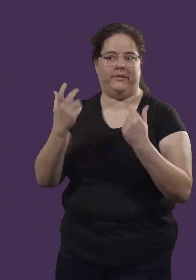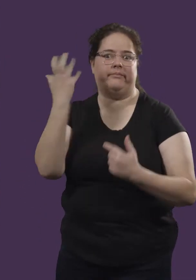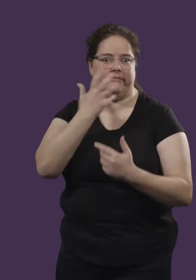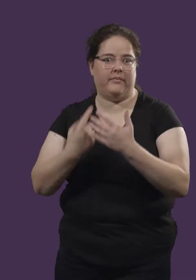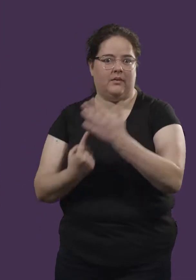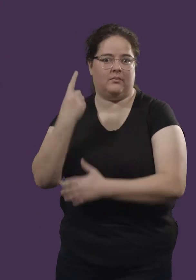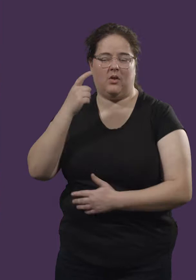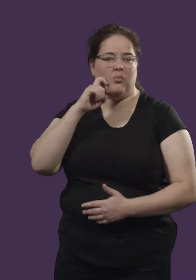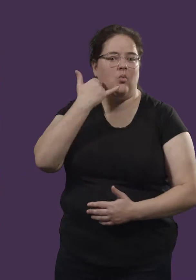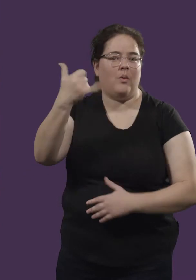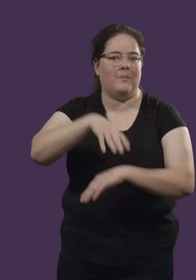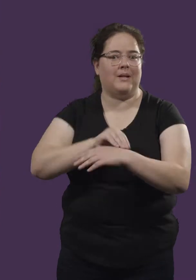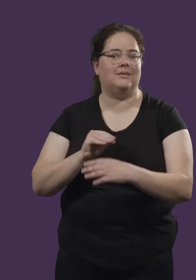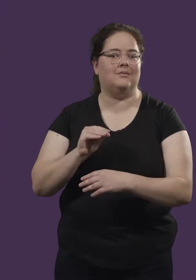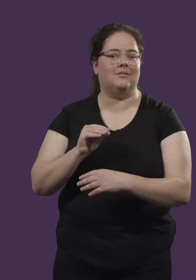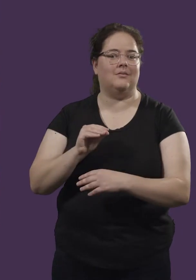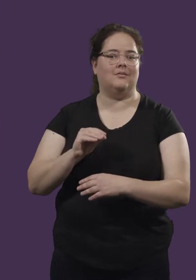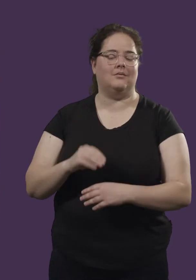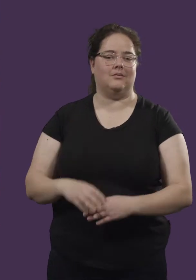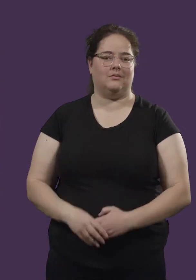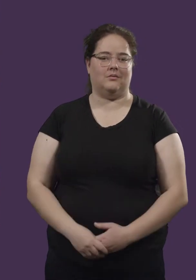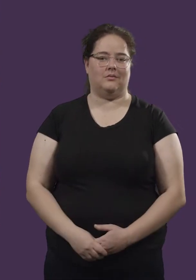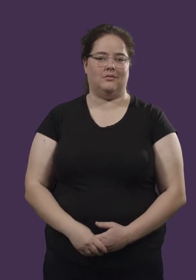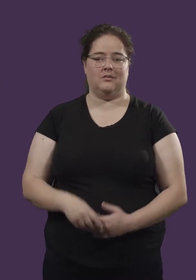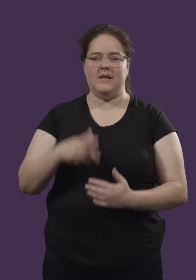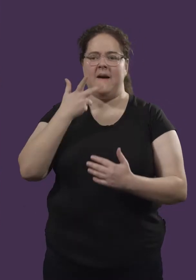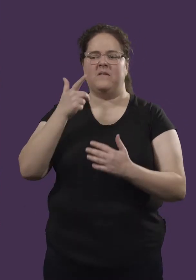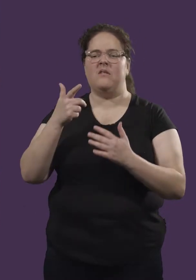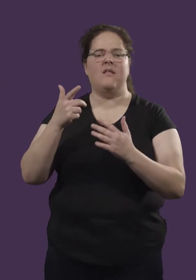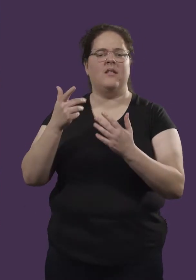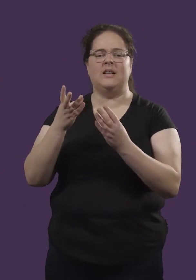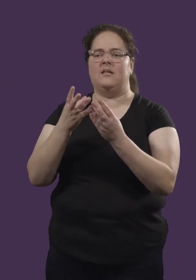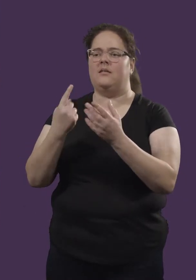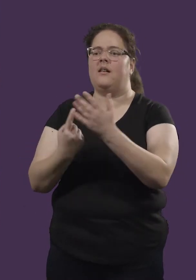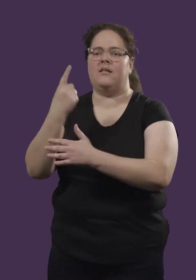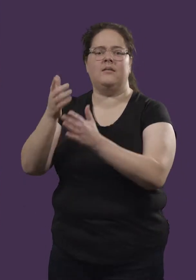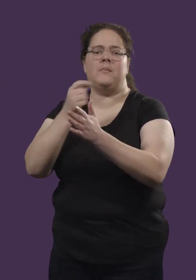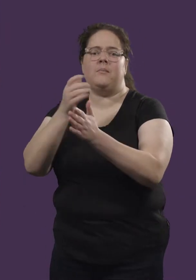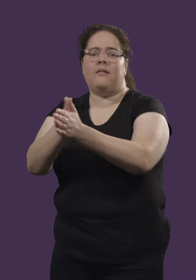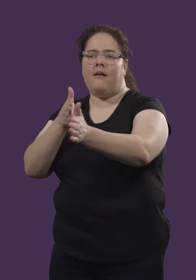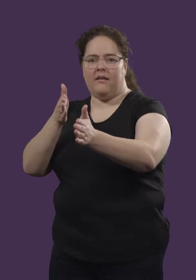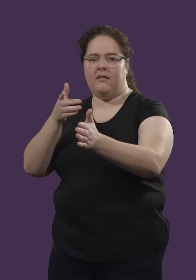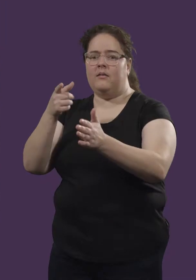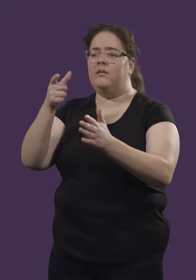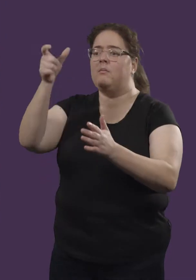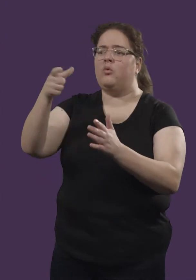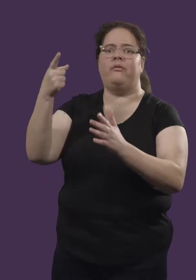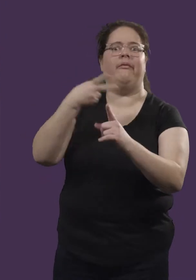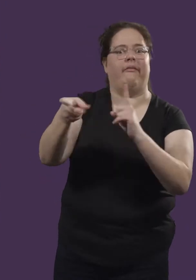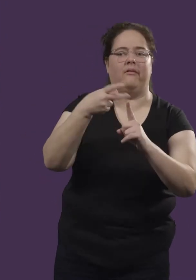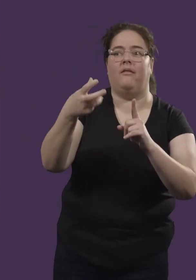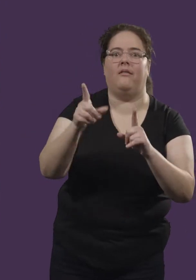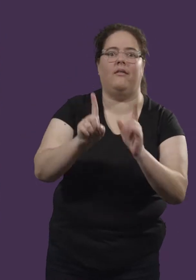call 000 in that scenario. If it was something a little bit delayed, so the risk has gone away because the partner has removed himself from the